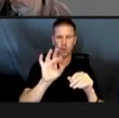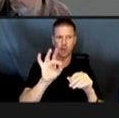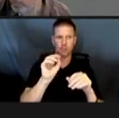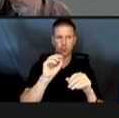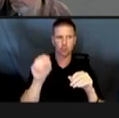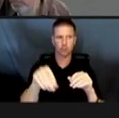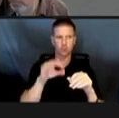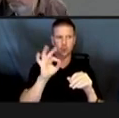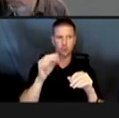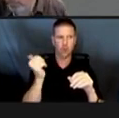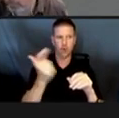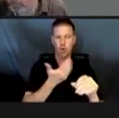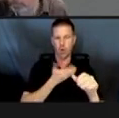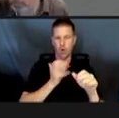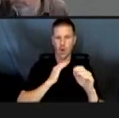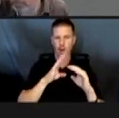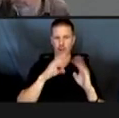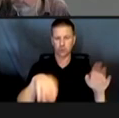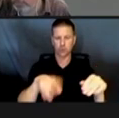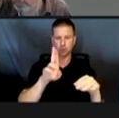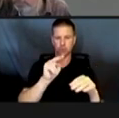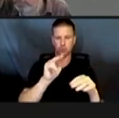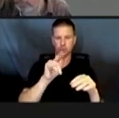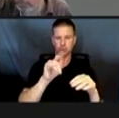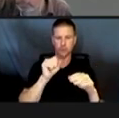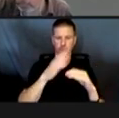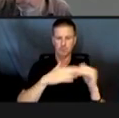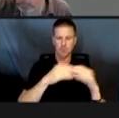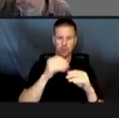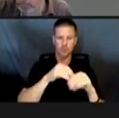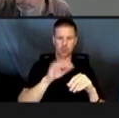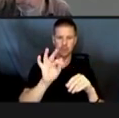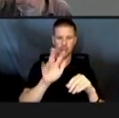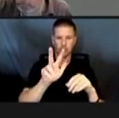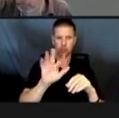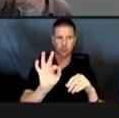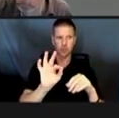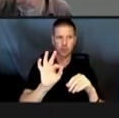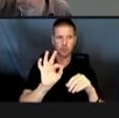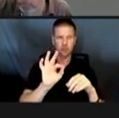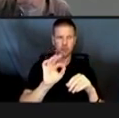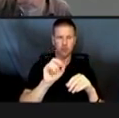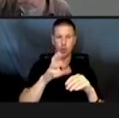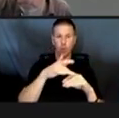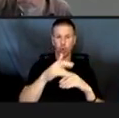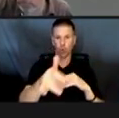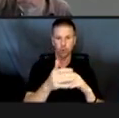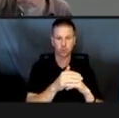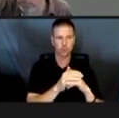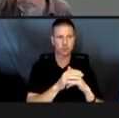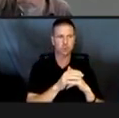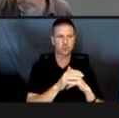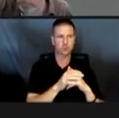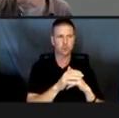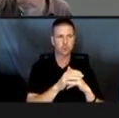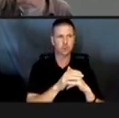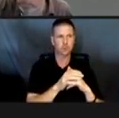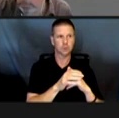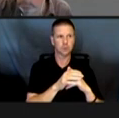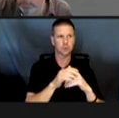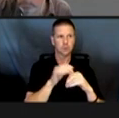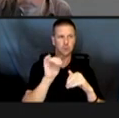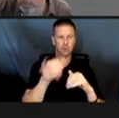48.8% of all of our housing units were built in 1939 or earlier. That is